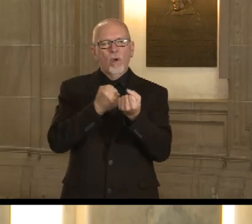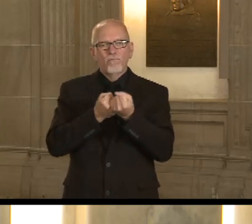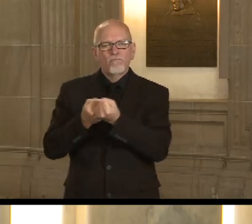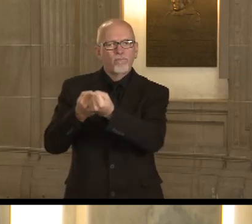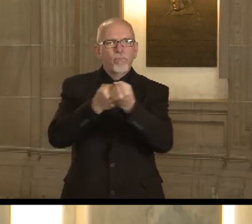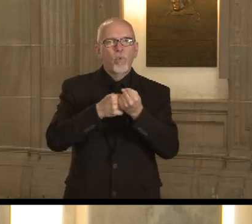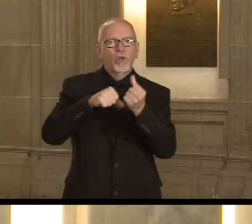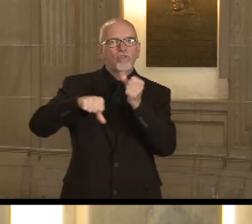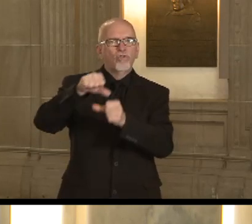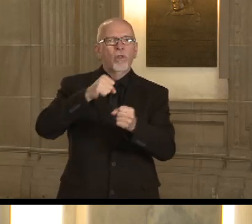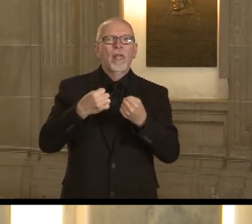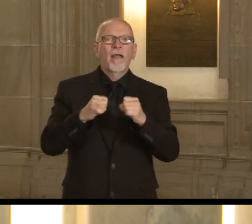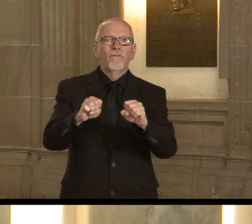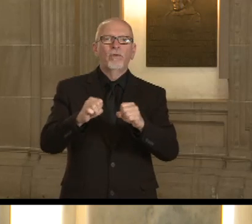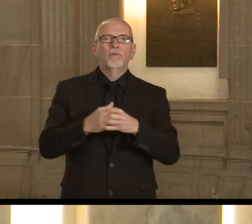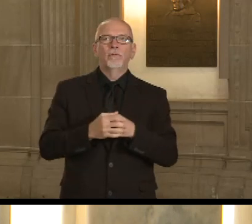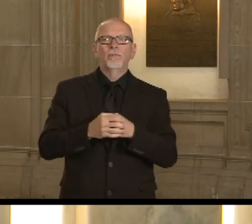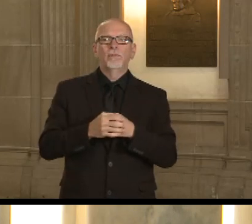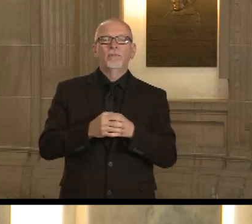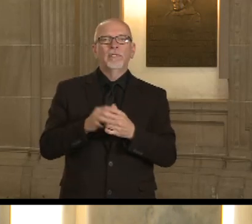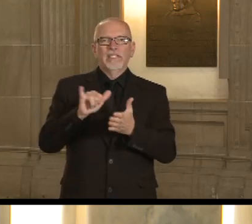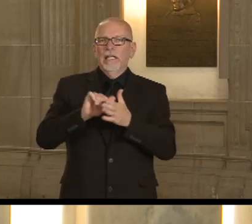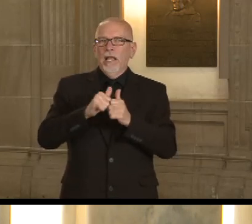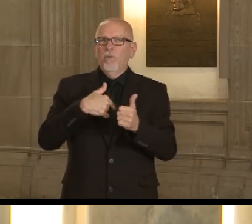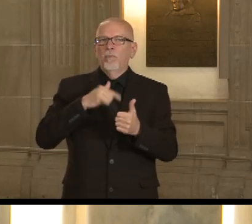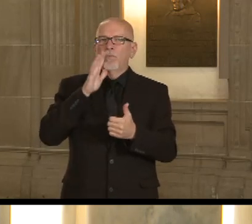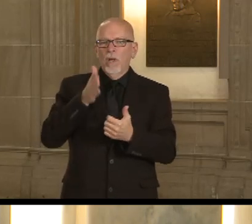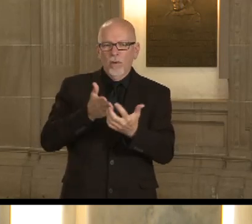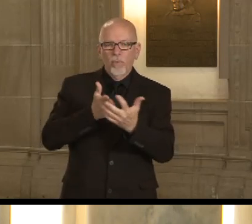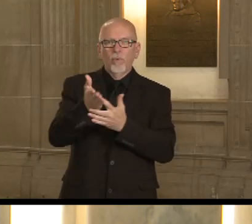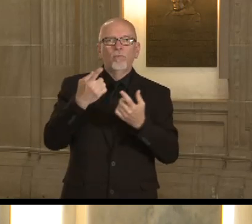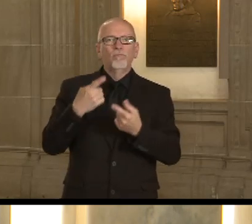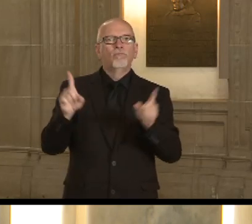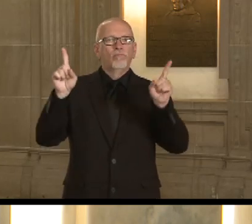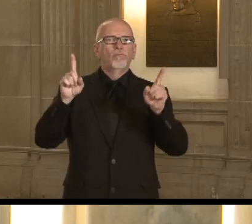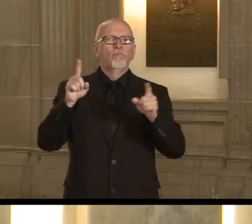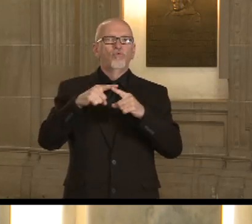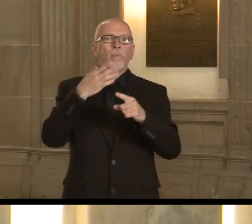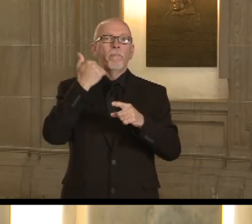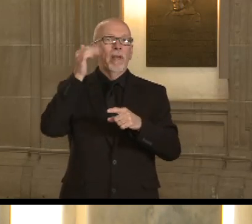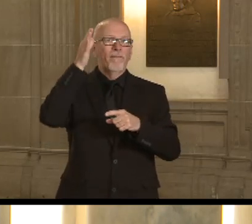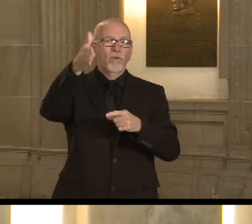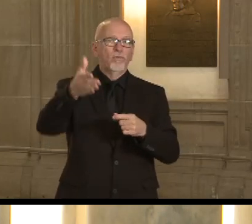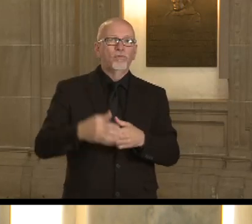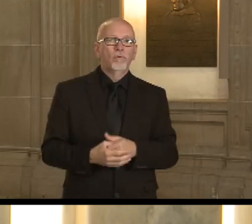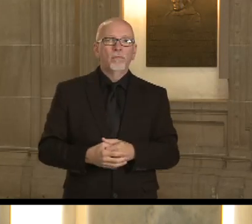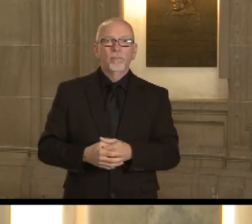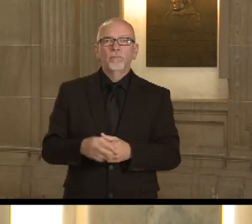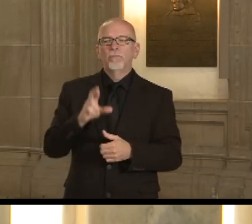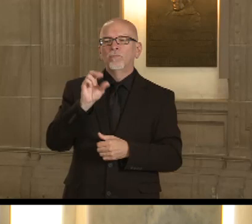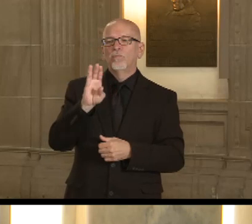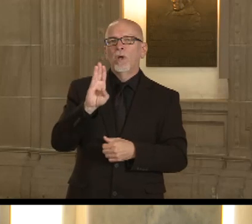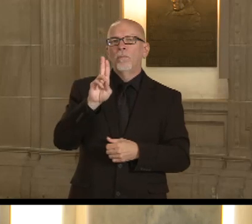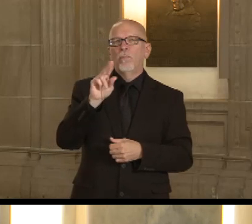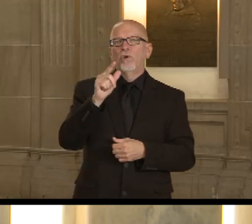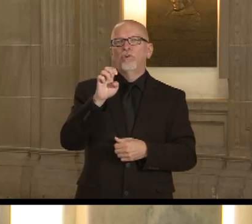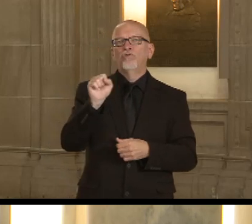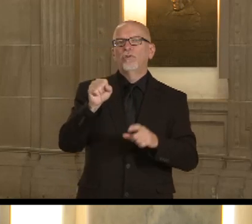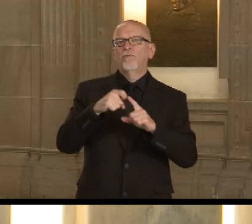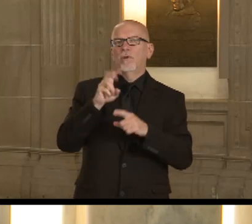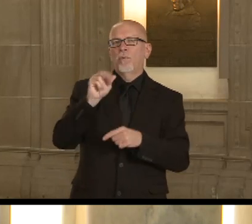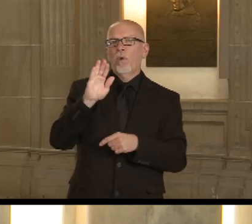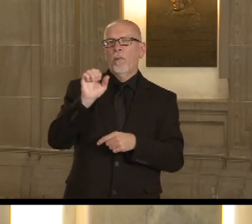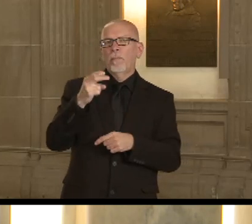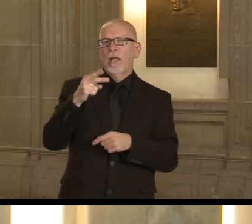another's efforts. And that is how we're going to get through this together to those better days. Rob Burgess, the Wabash